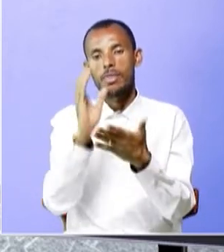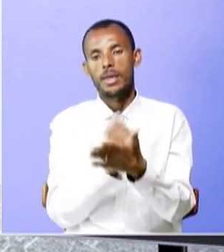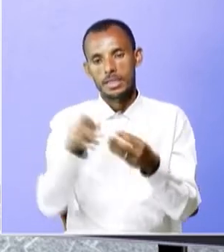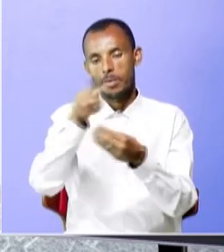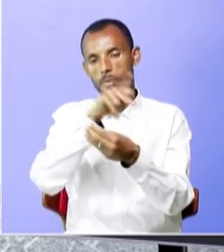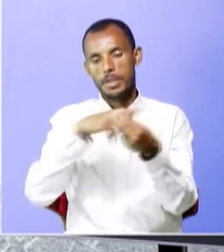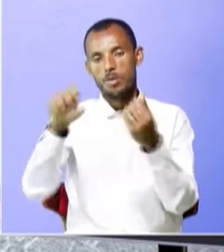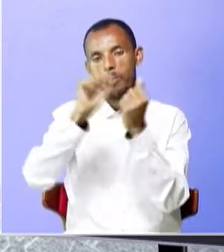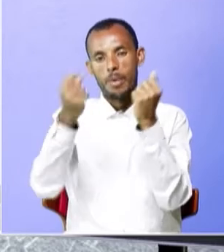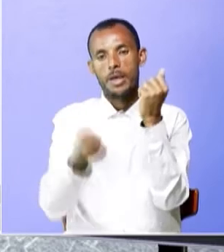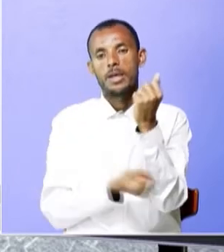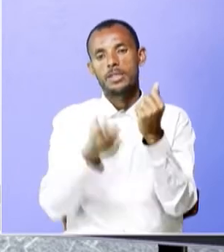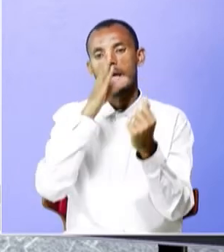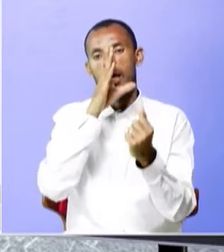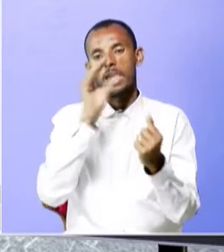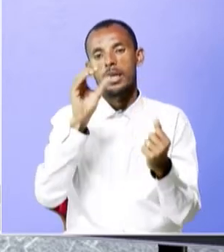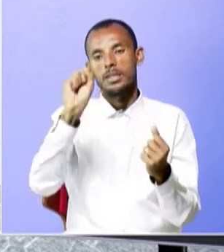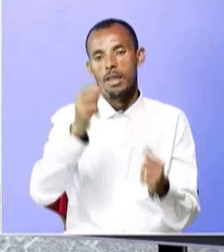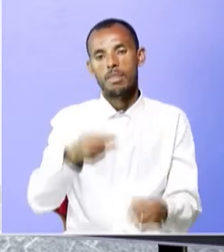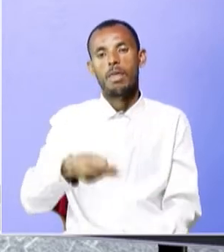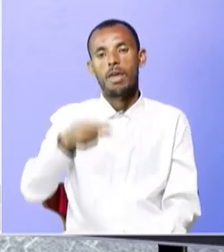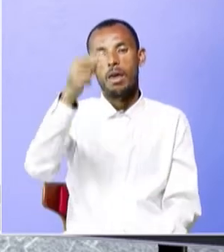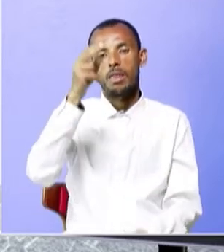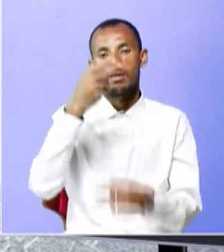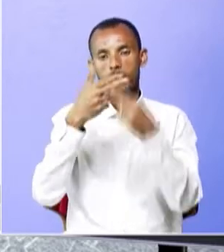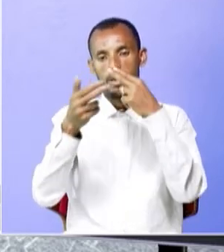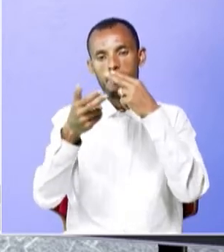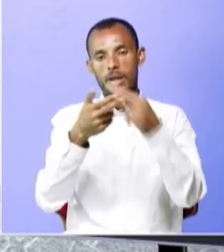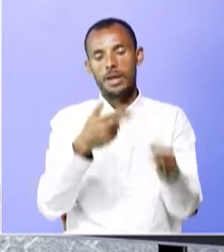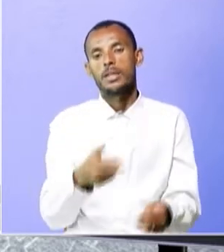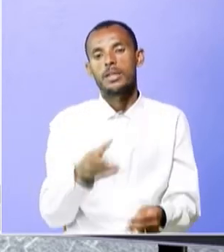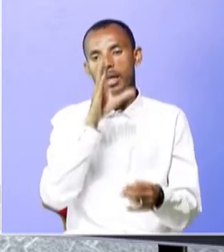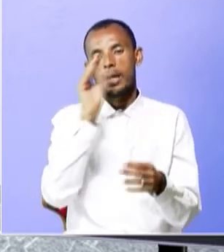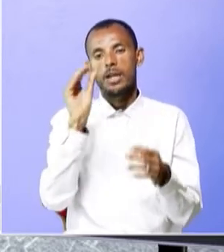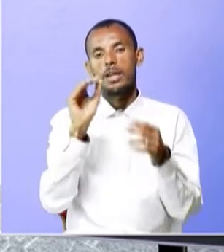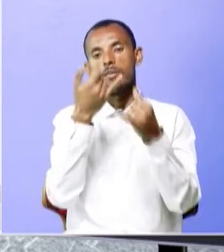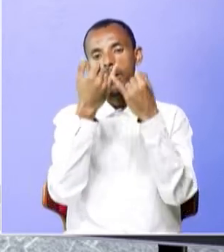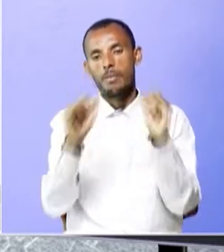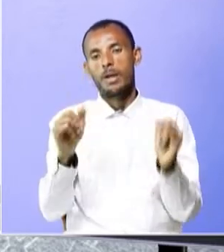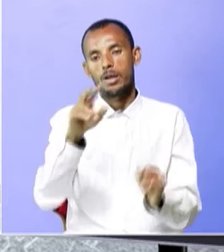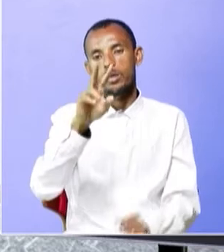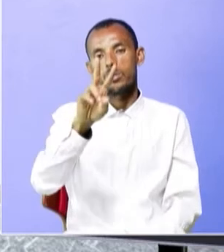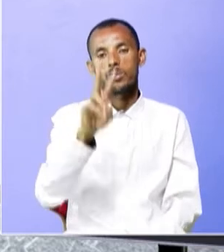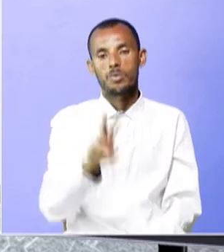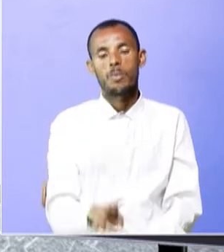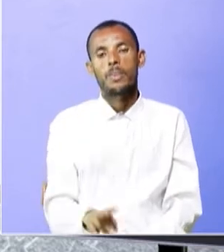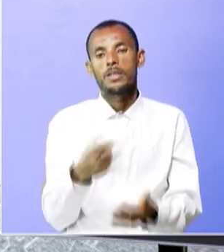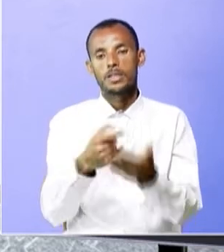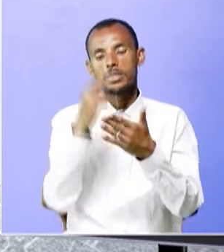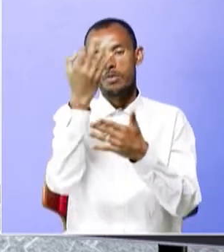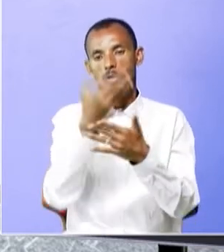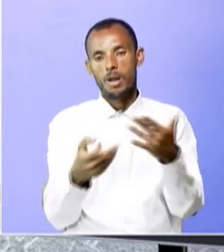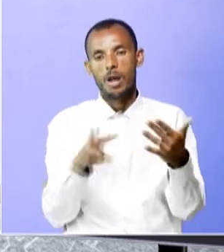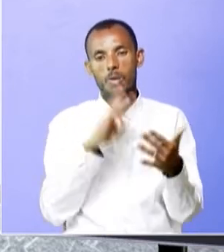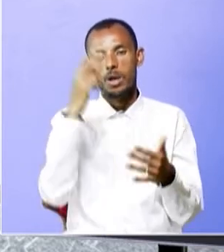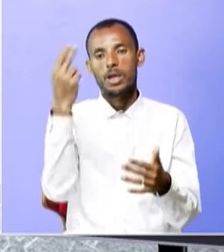of the base and the slant height, multiply it, then divide by 2. Okay, this is the formula that we use